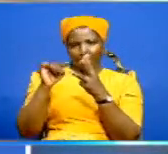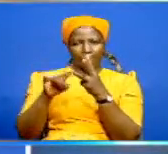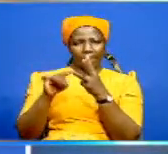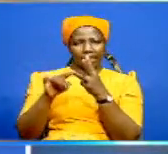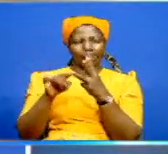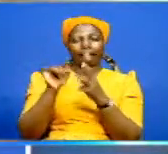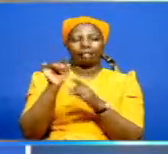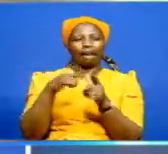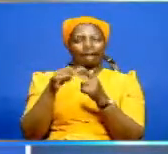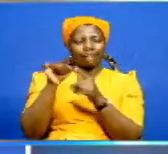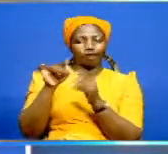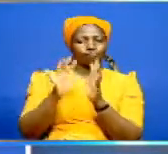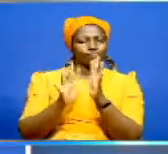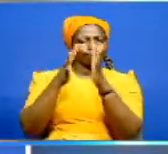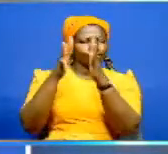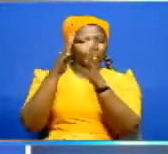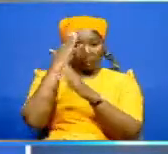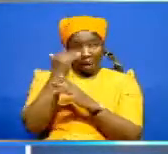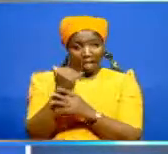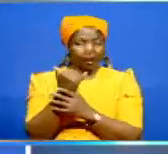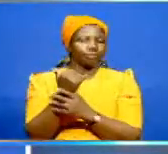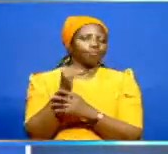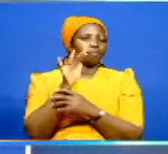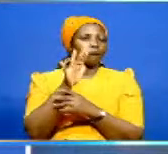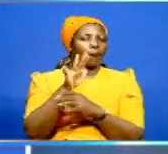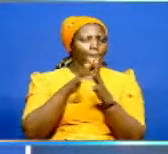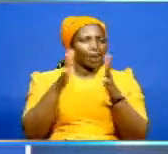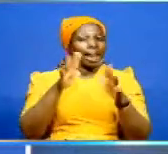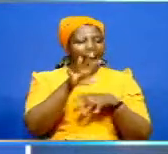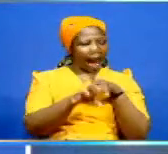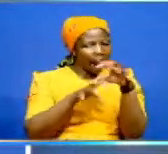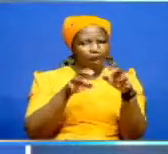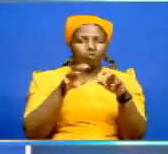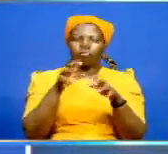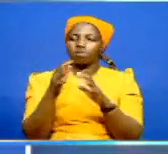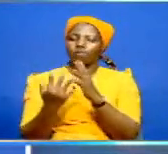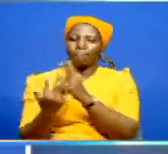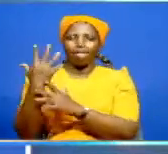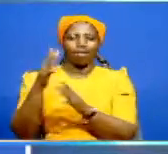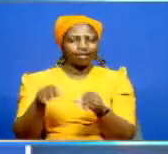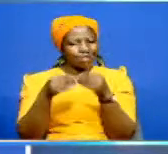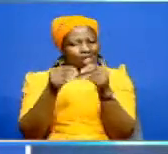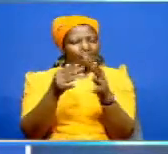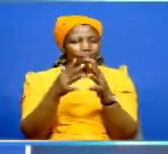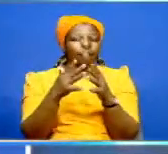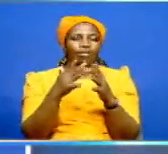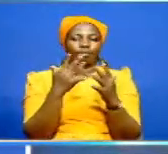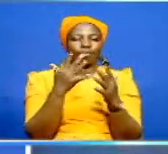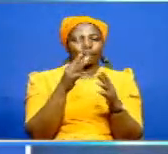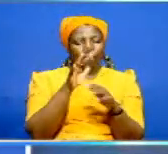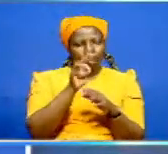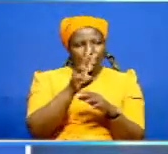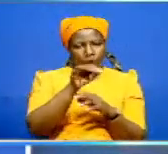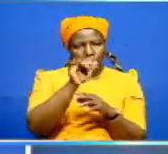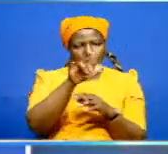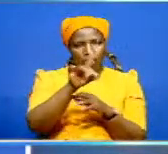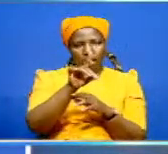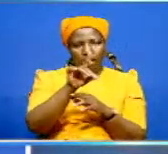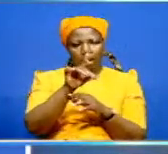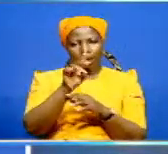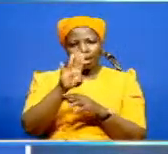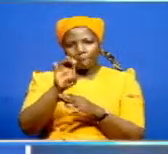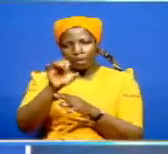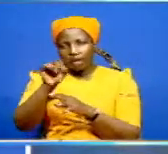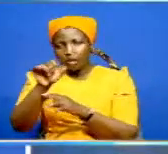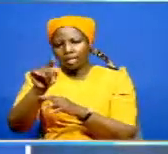for its large flora and fauna, offering especially the wildebeest migration, which is touted as an eighth wonder of the